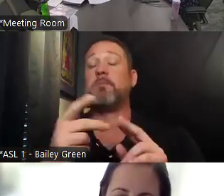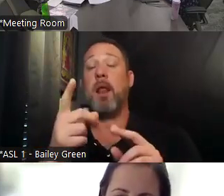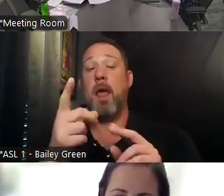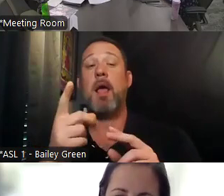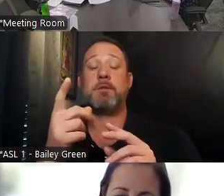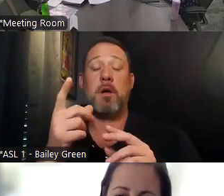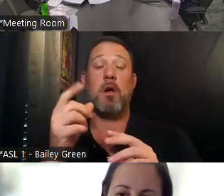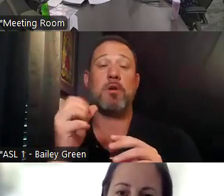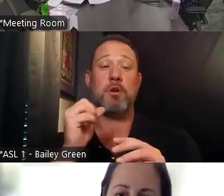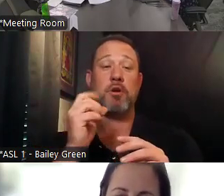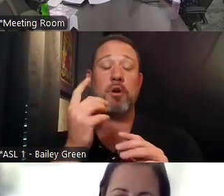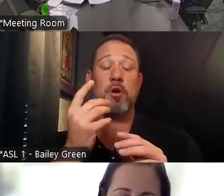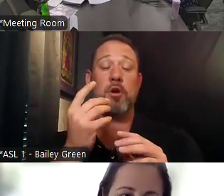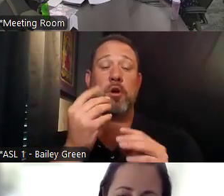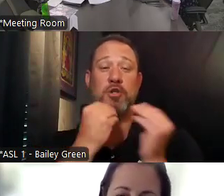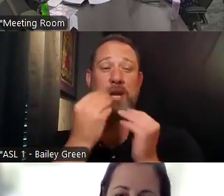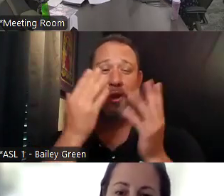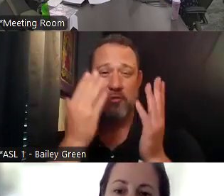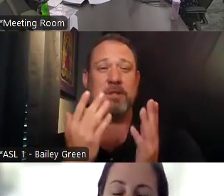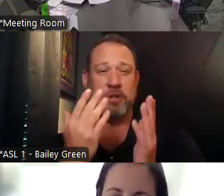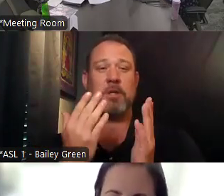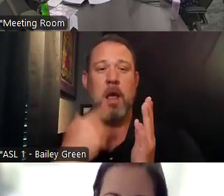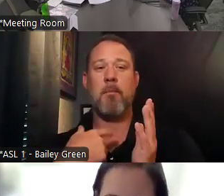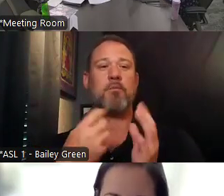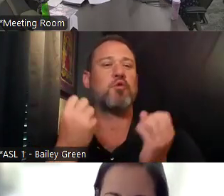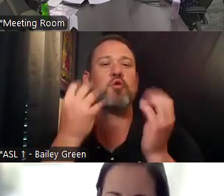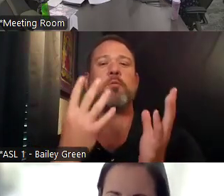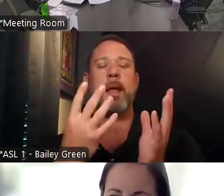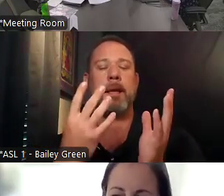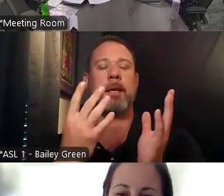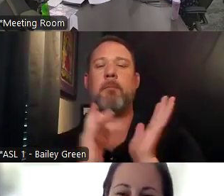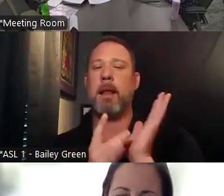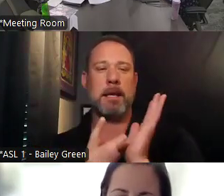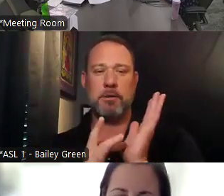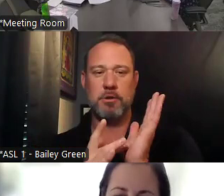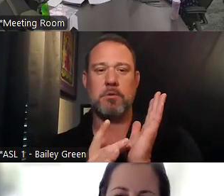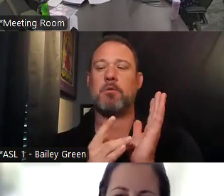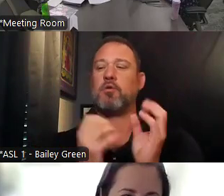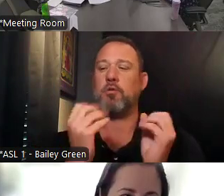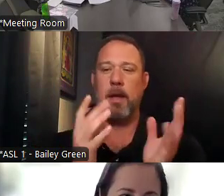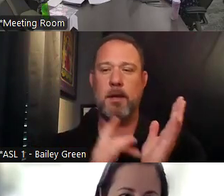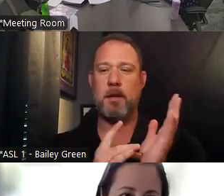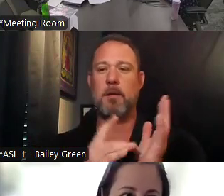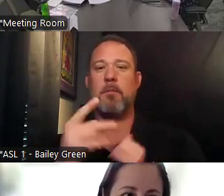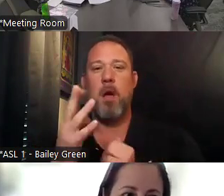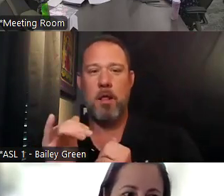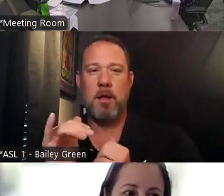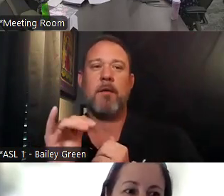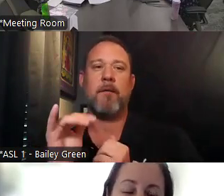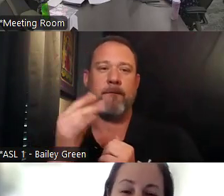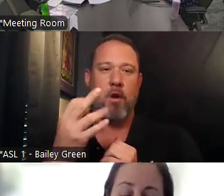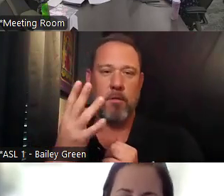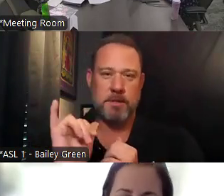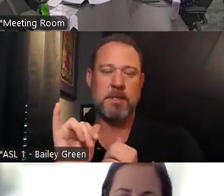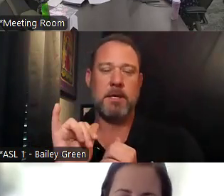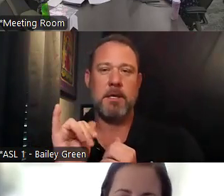see often is people coming to me and saying, I'm on too many medications, right? This idea of polypharmacy. Well, what